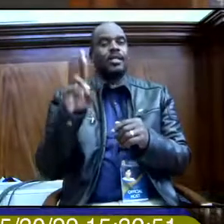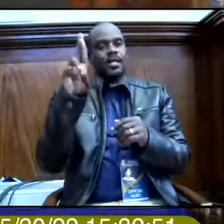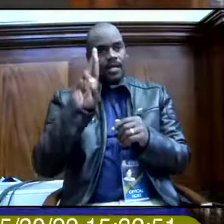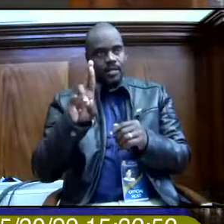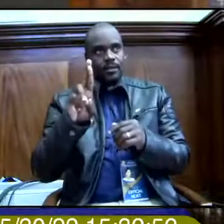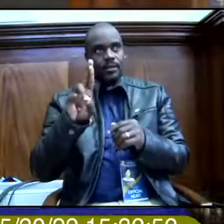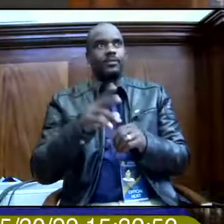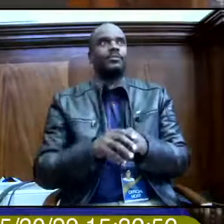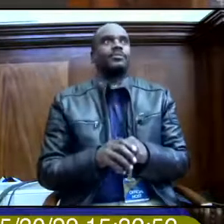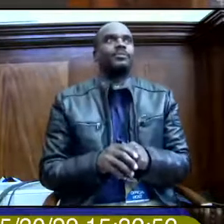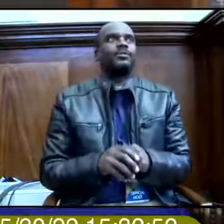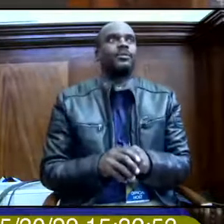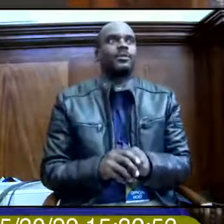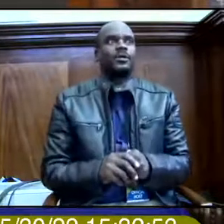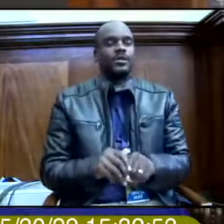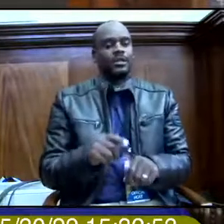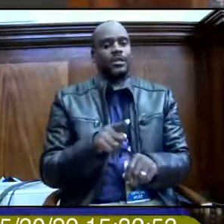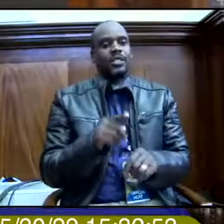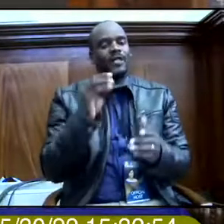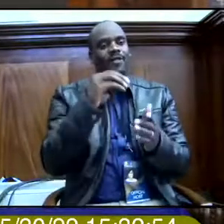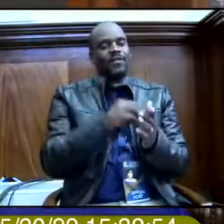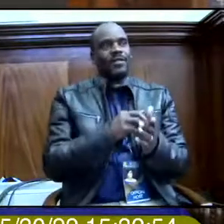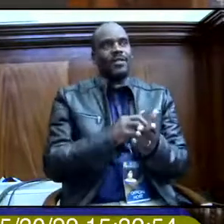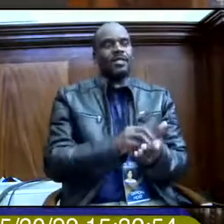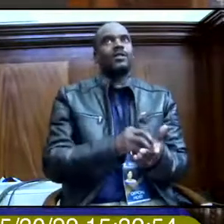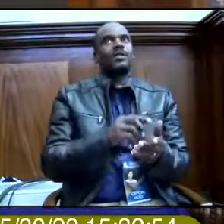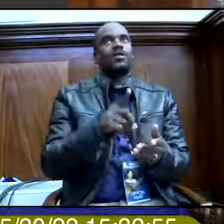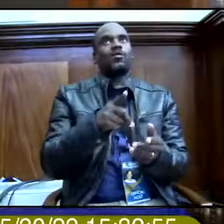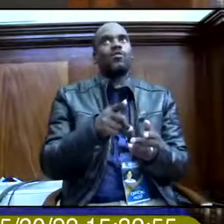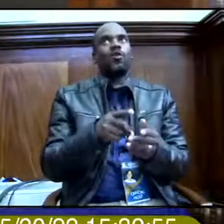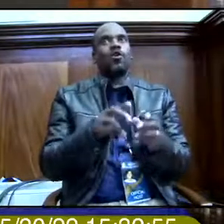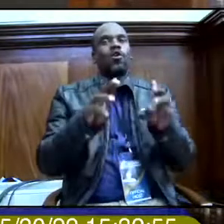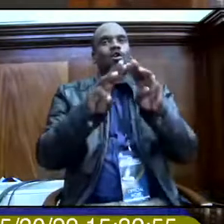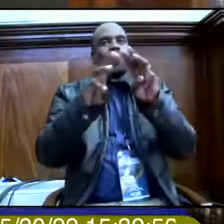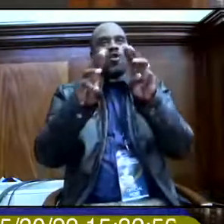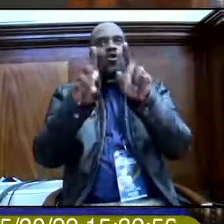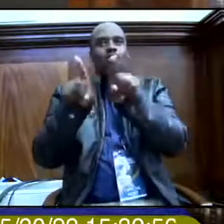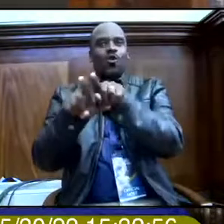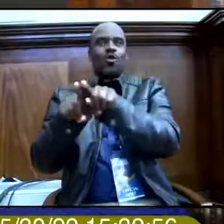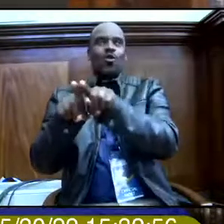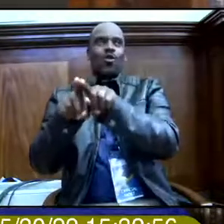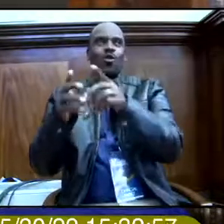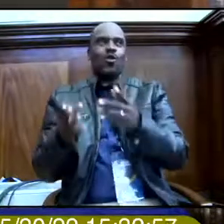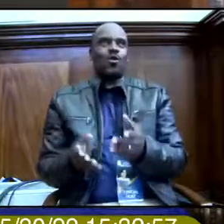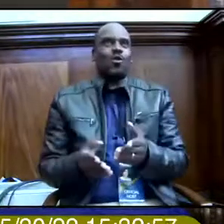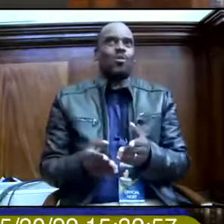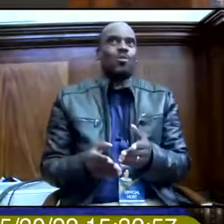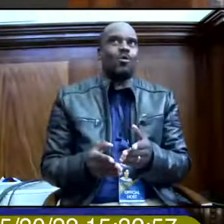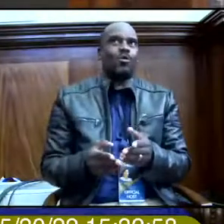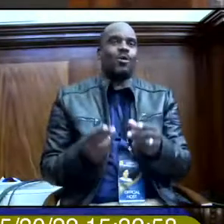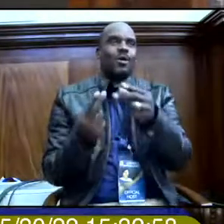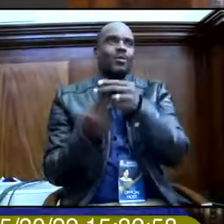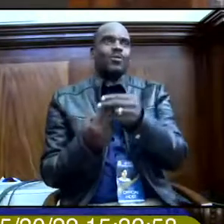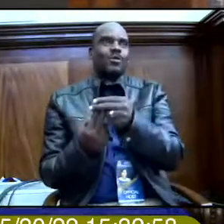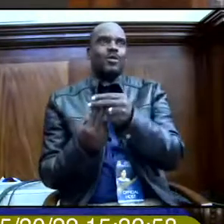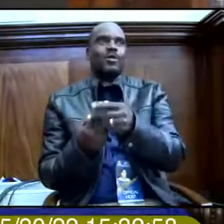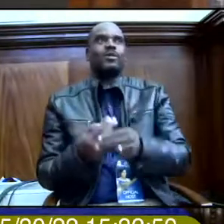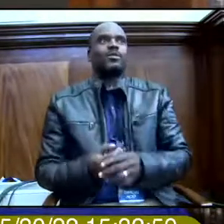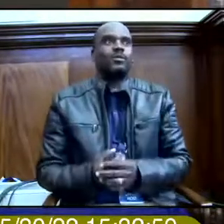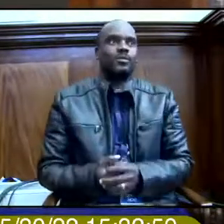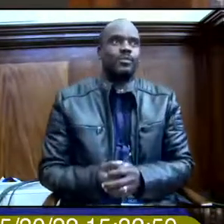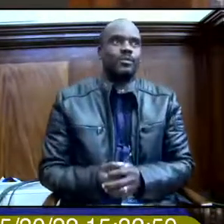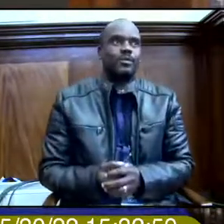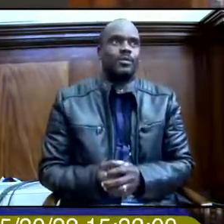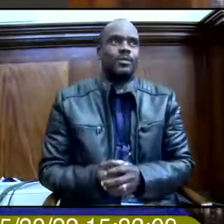invested for the common good force firm to invest in the domestic productivity